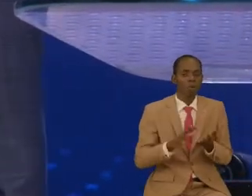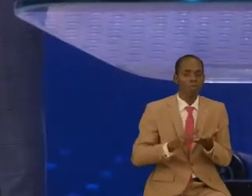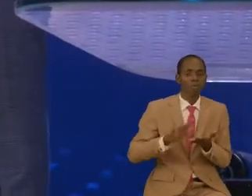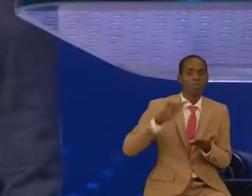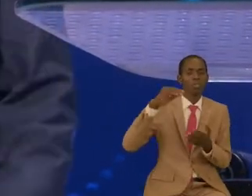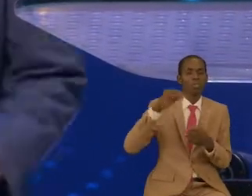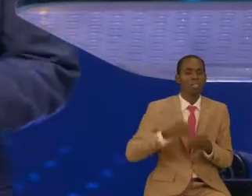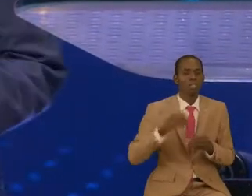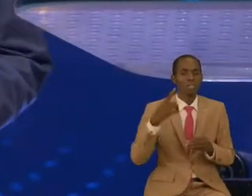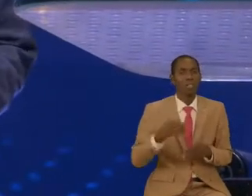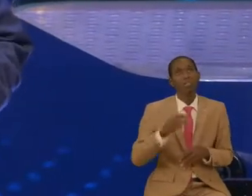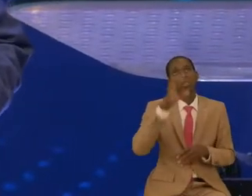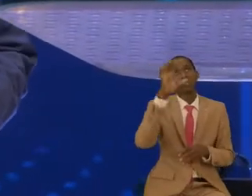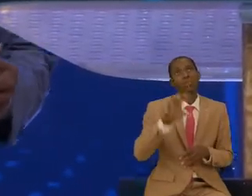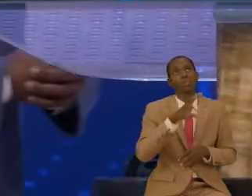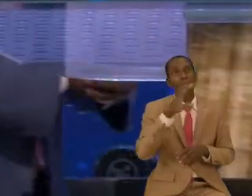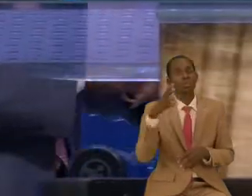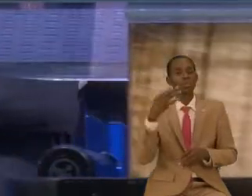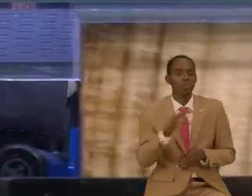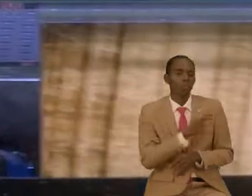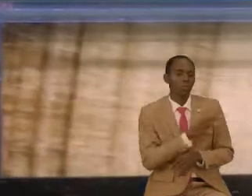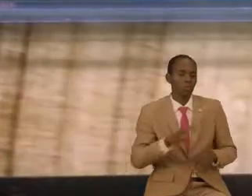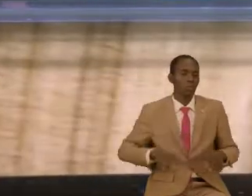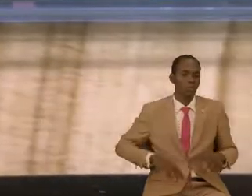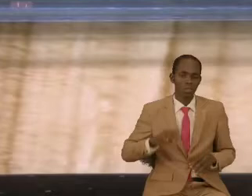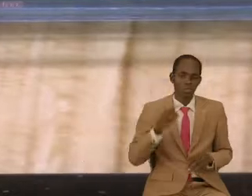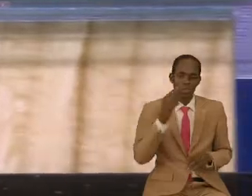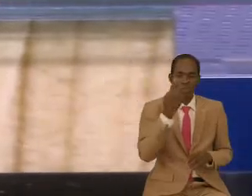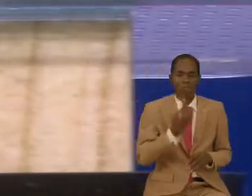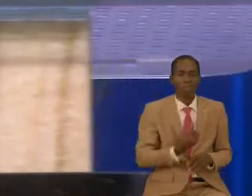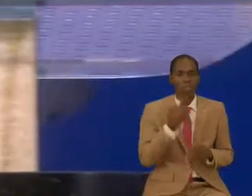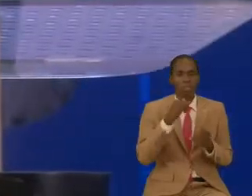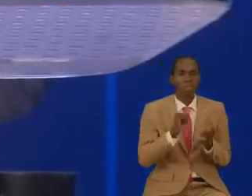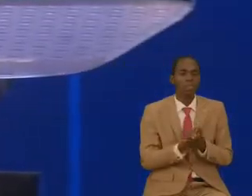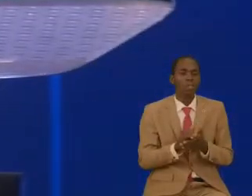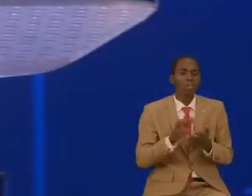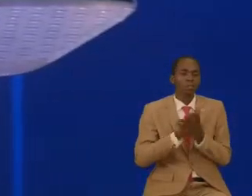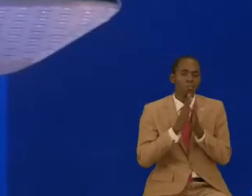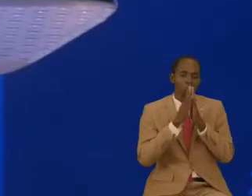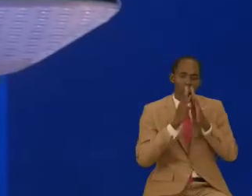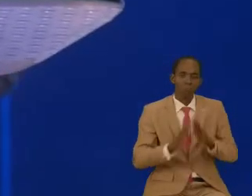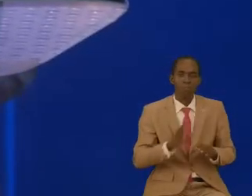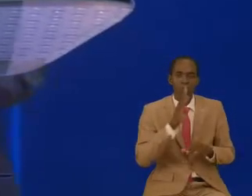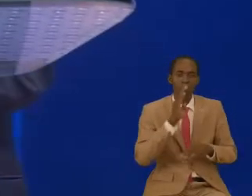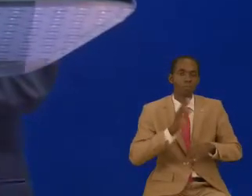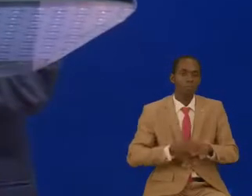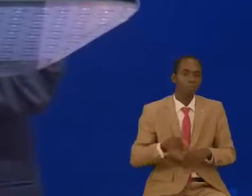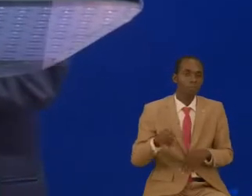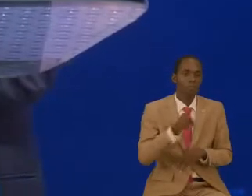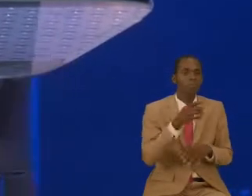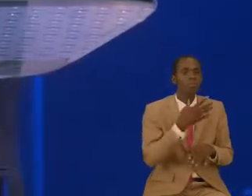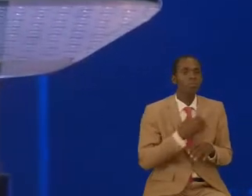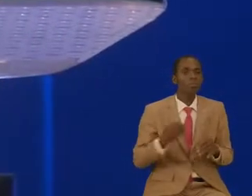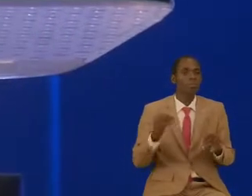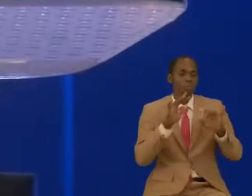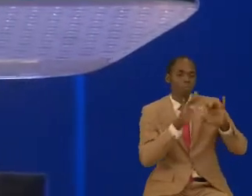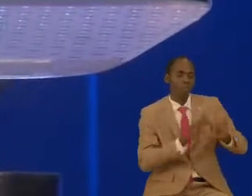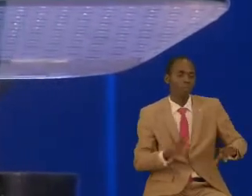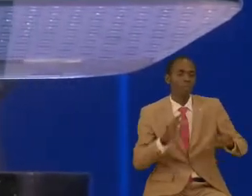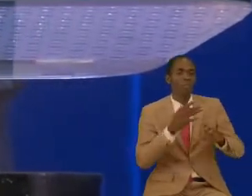of Christ alone. It says, peace be on them, and mercy